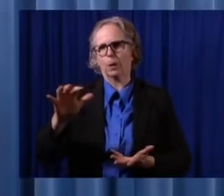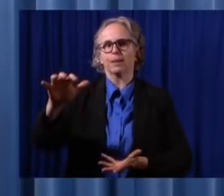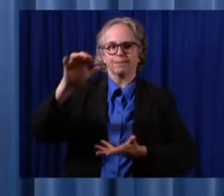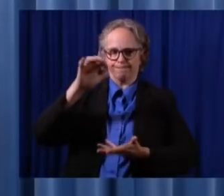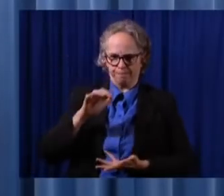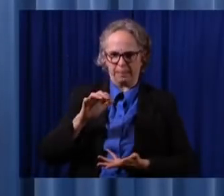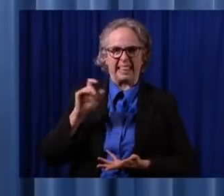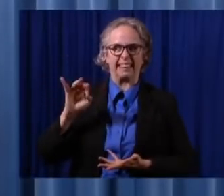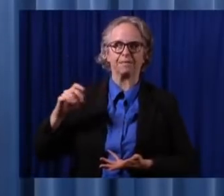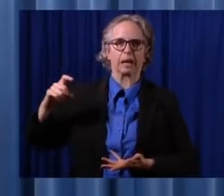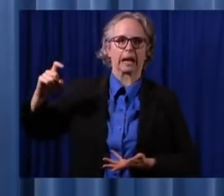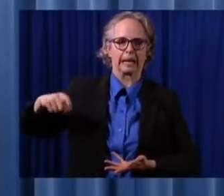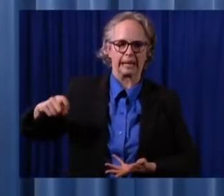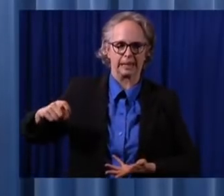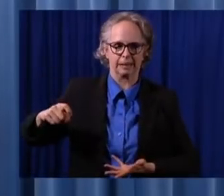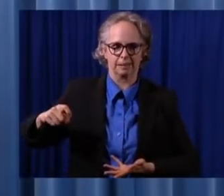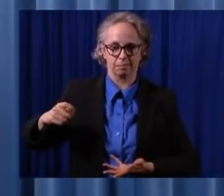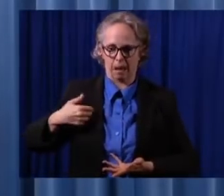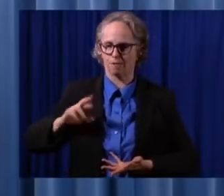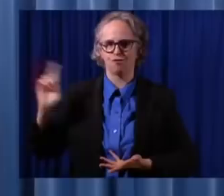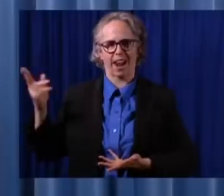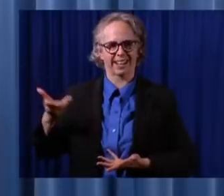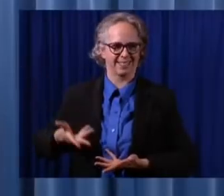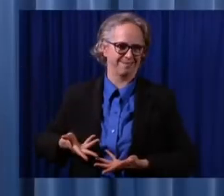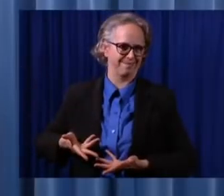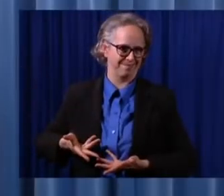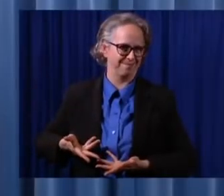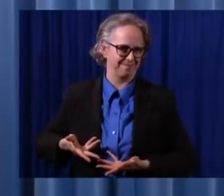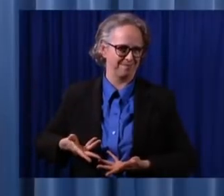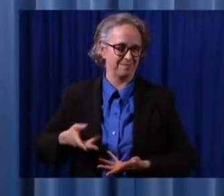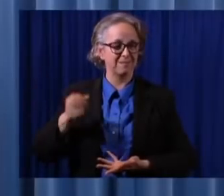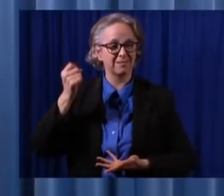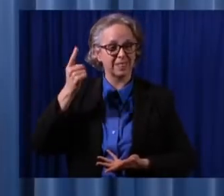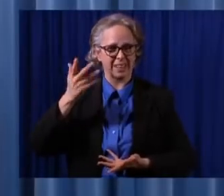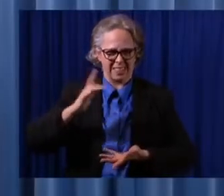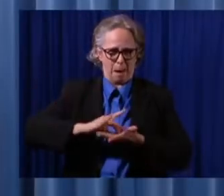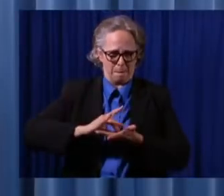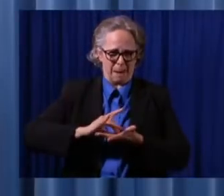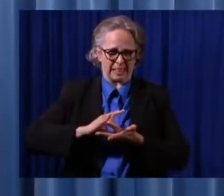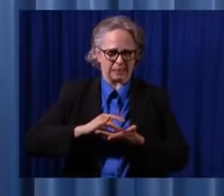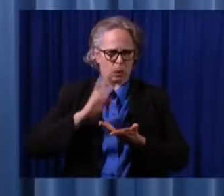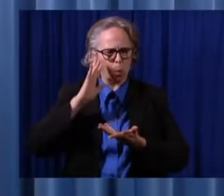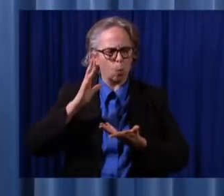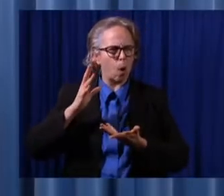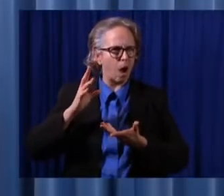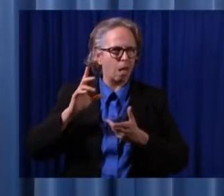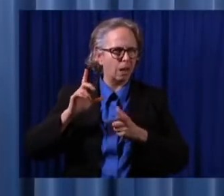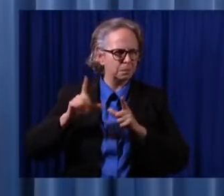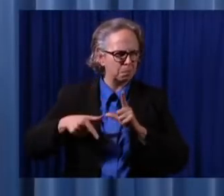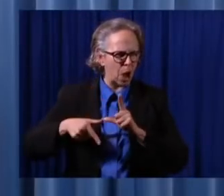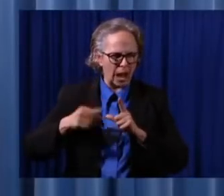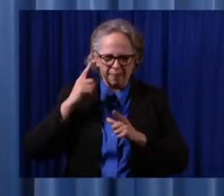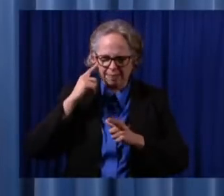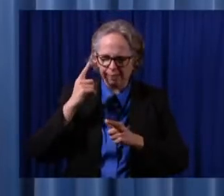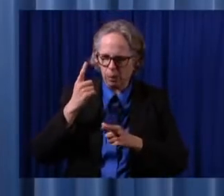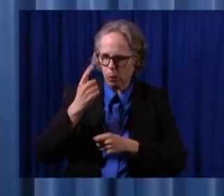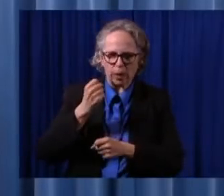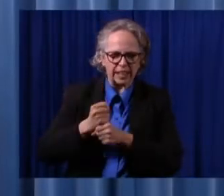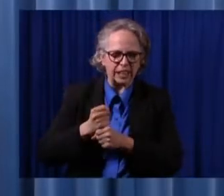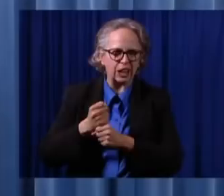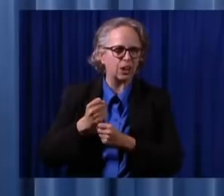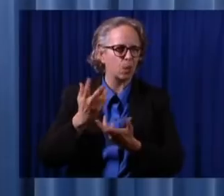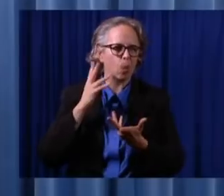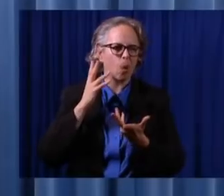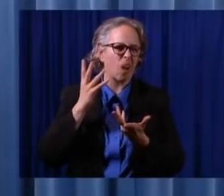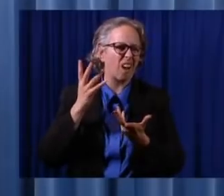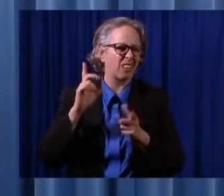they're going to work and see. It does have a shelf life. I forget what the shelf life is, 12 months or something like that. But obviously